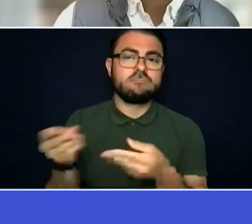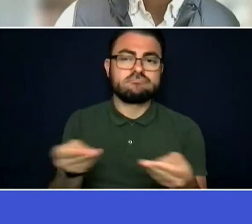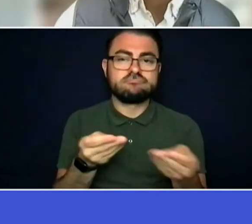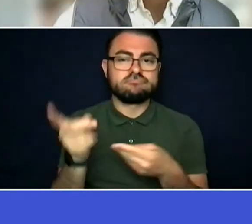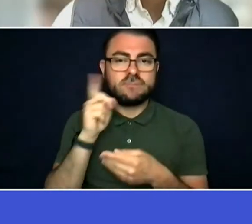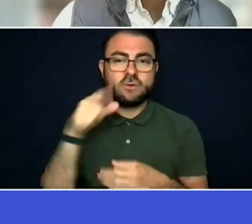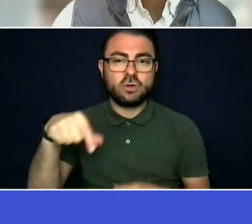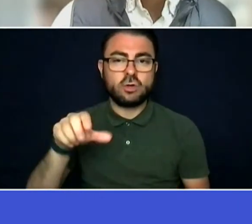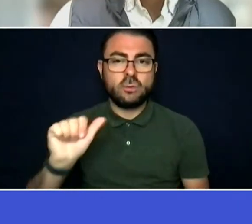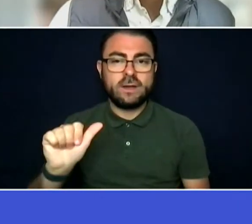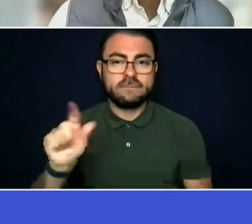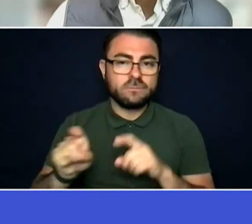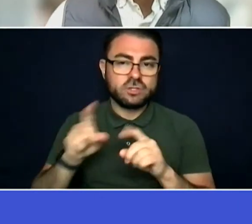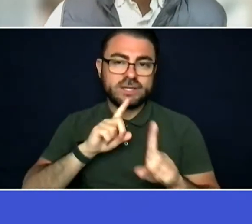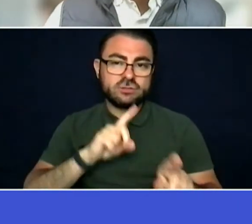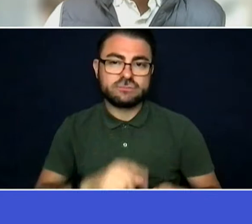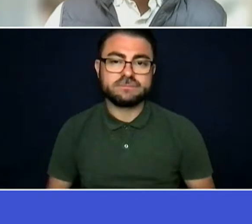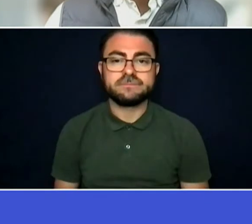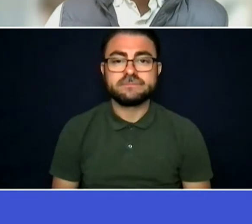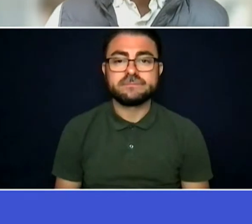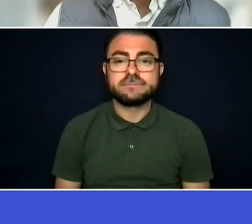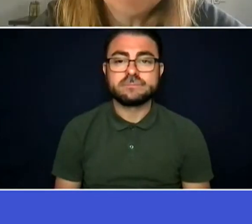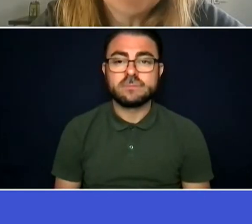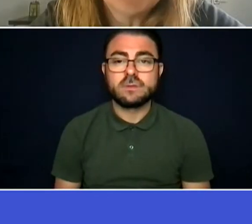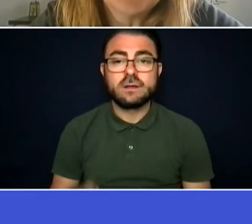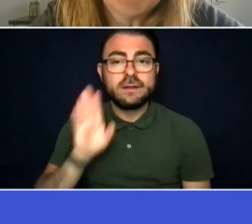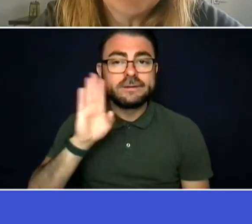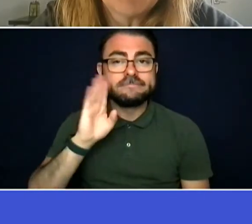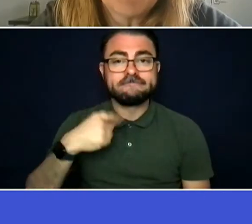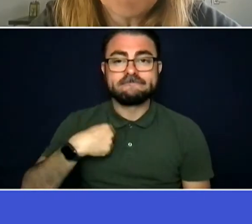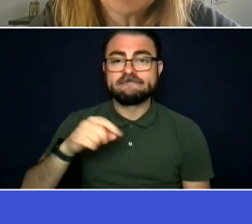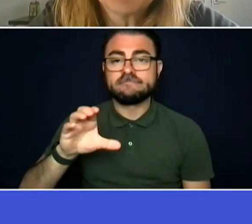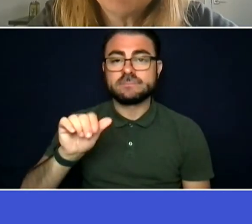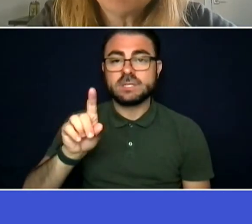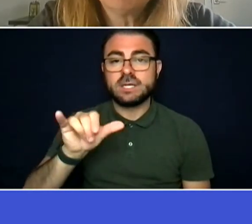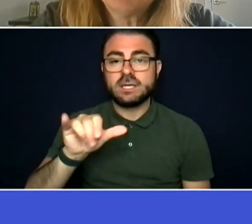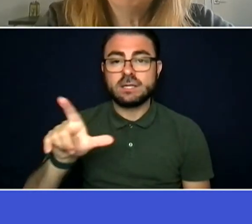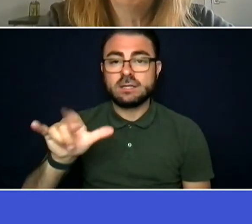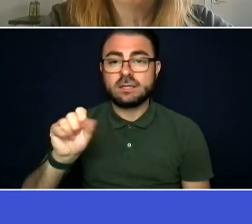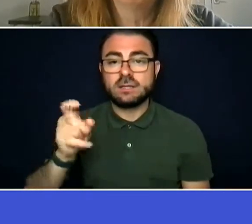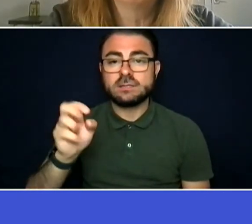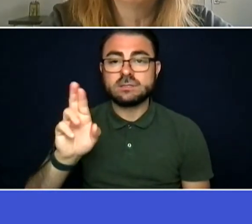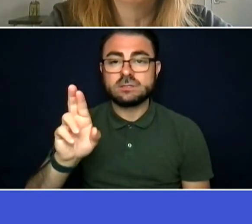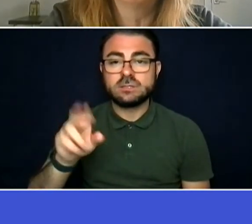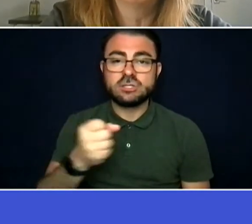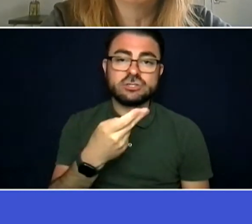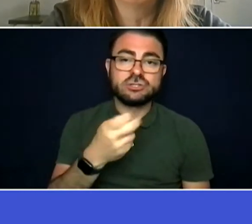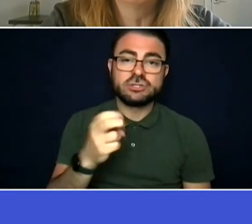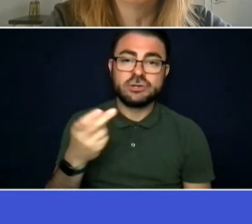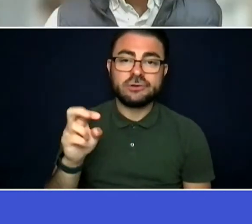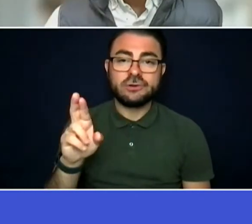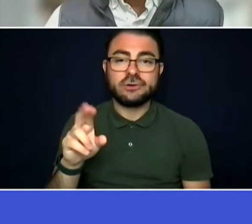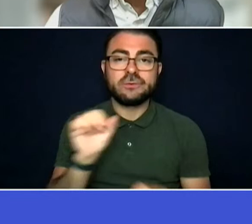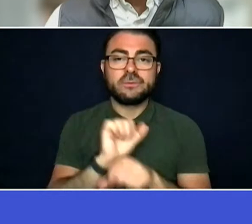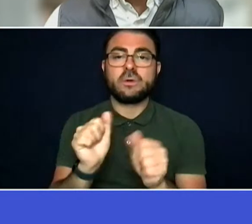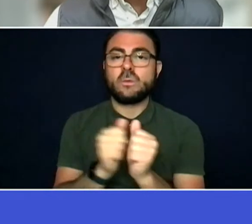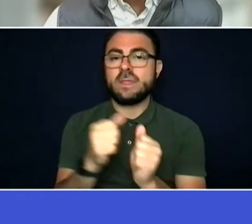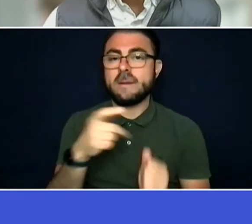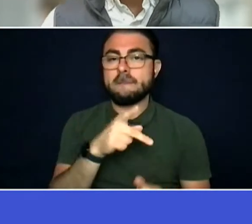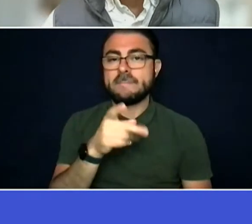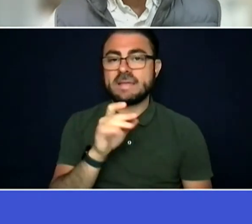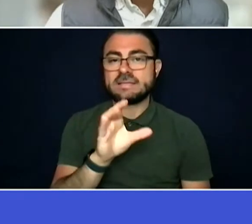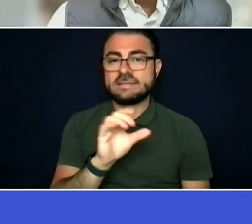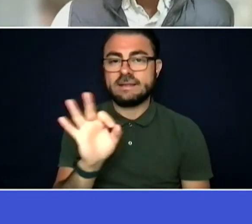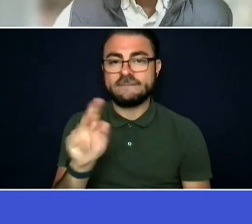Okay. Hi, everyone. I'm Katie Lister, she, her programs with the PCEF team. You.